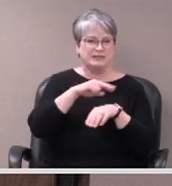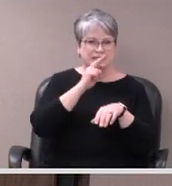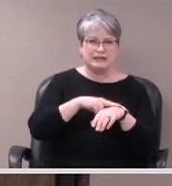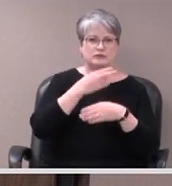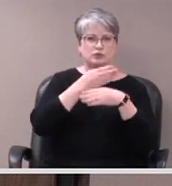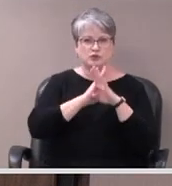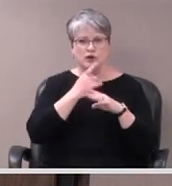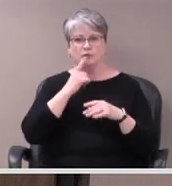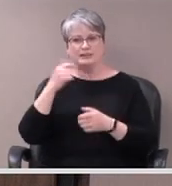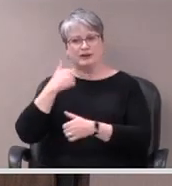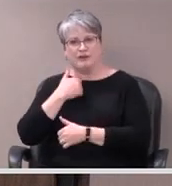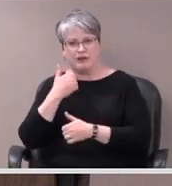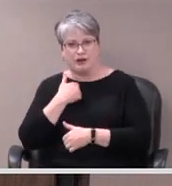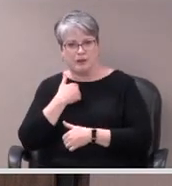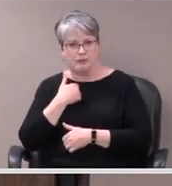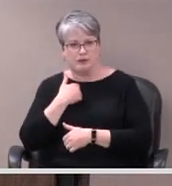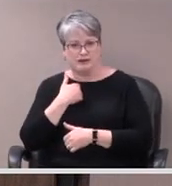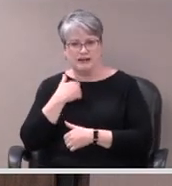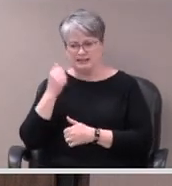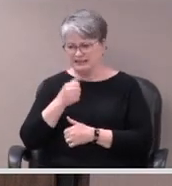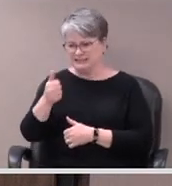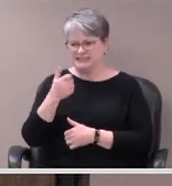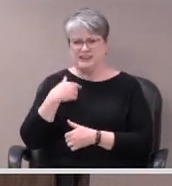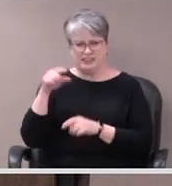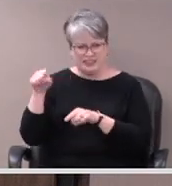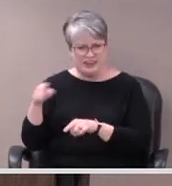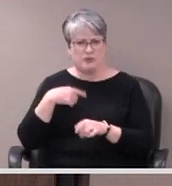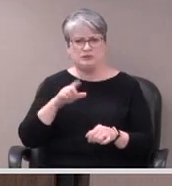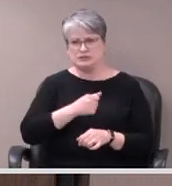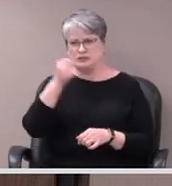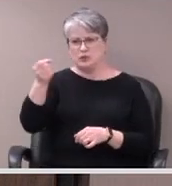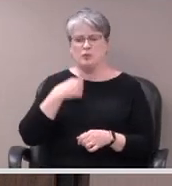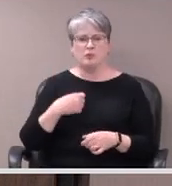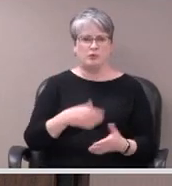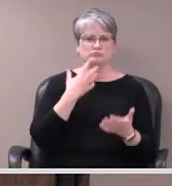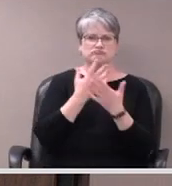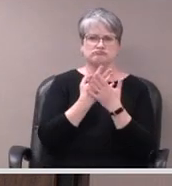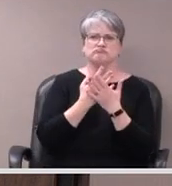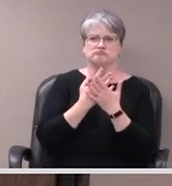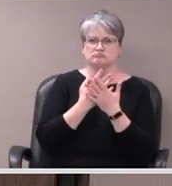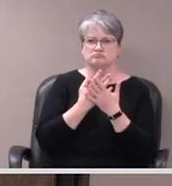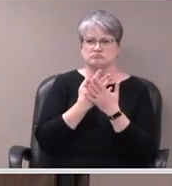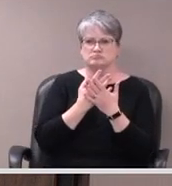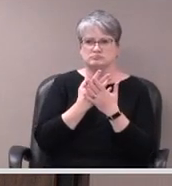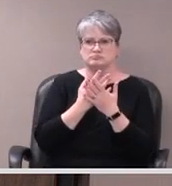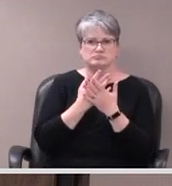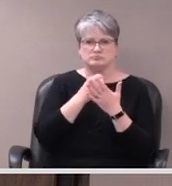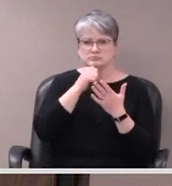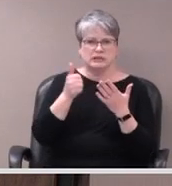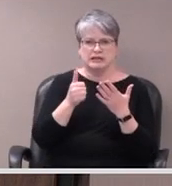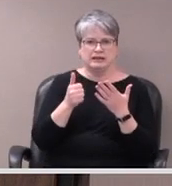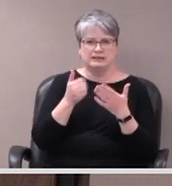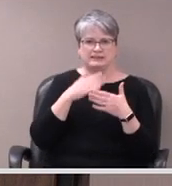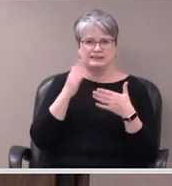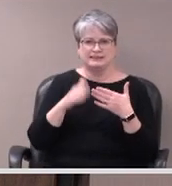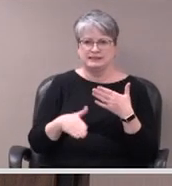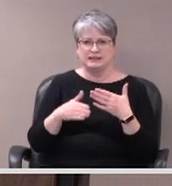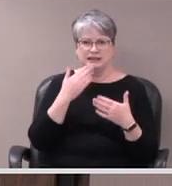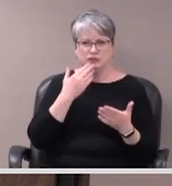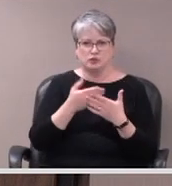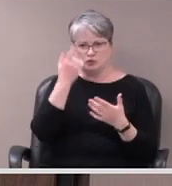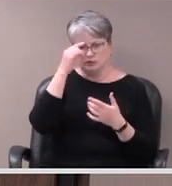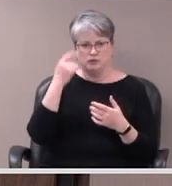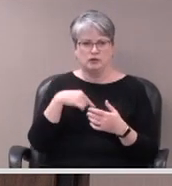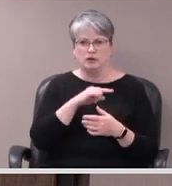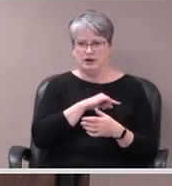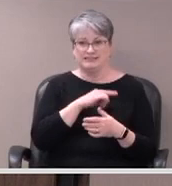Guard, with the Army. They are still there. We are still going to prison. It doesn't end well for us. And now